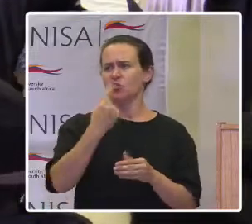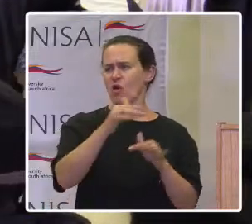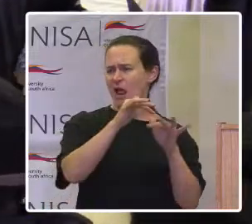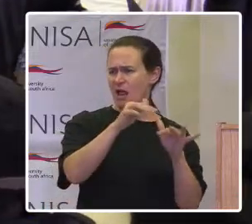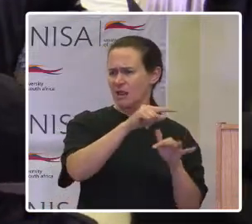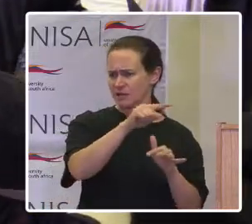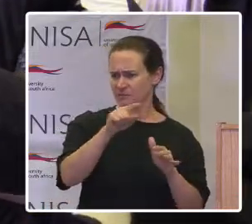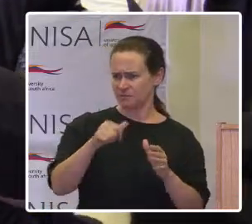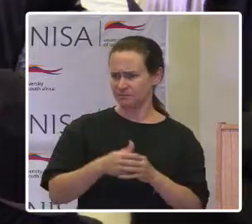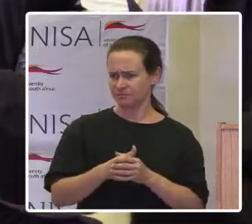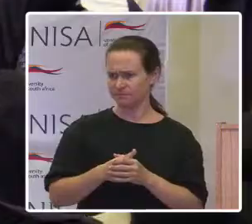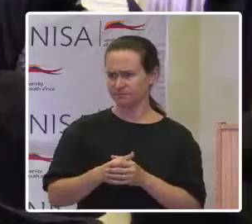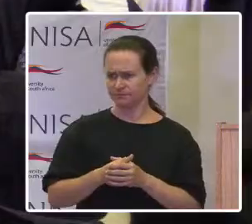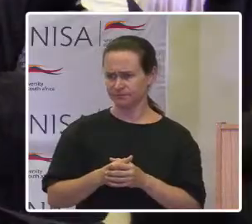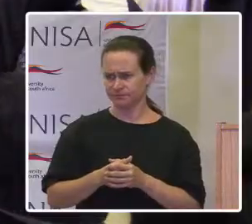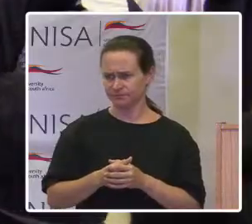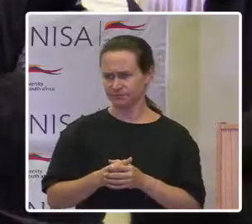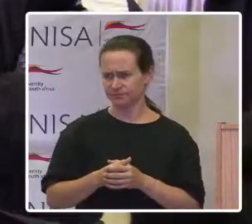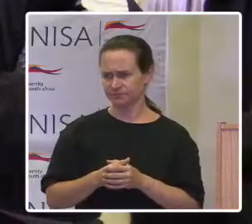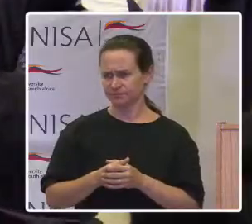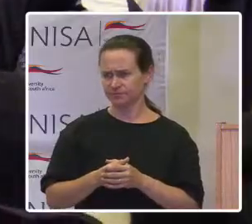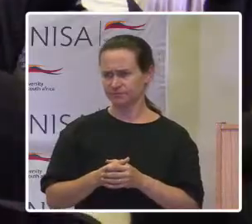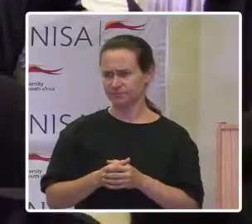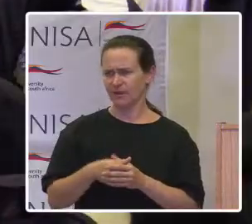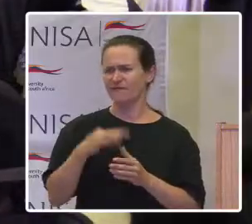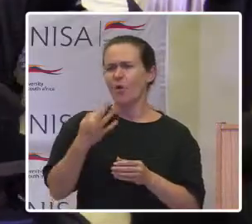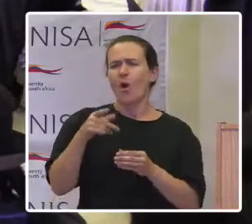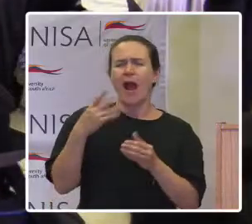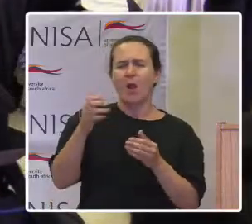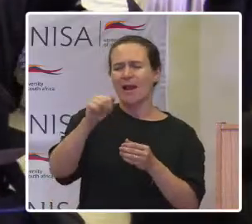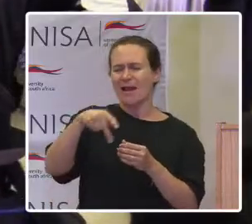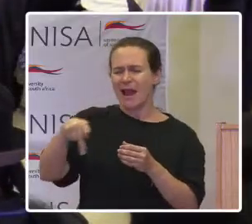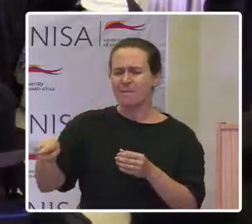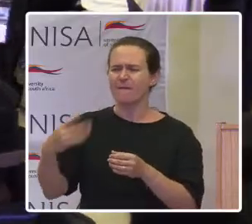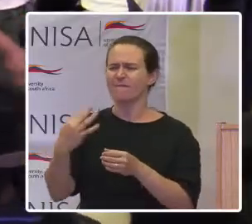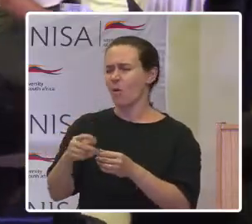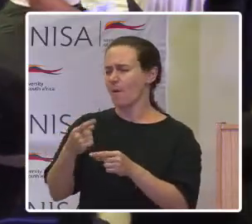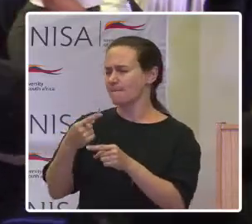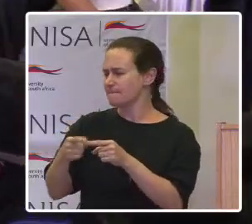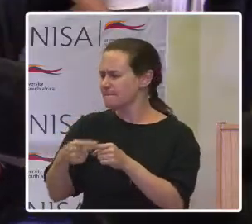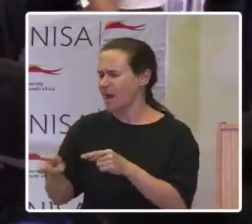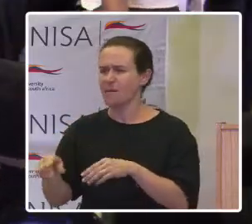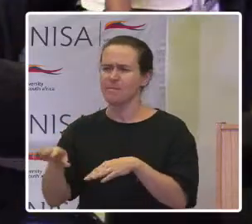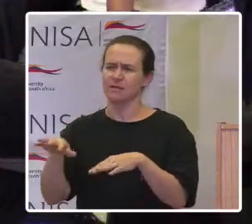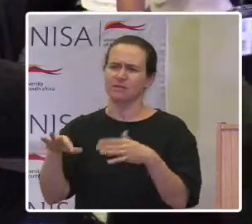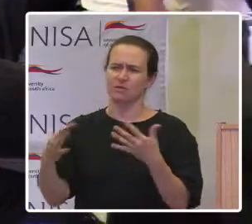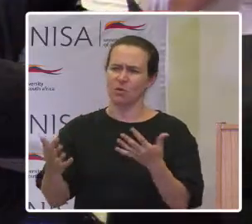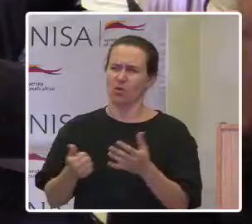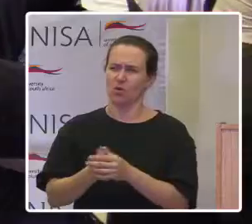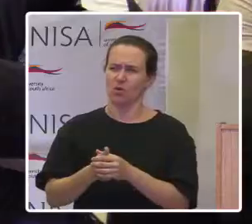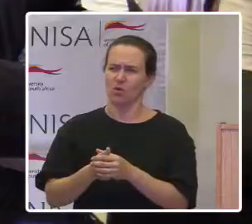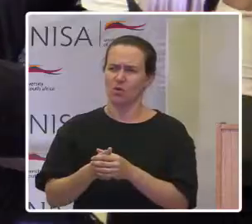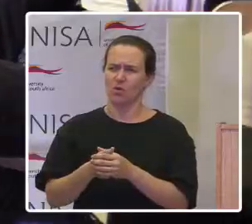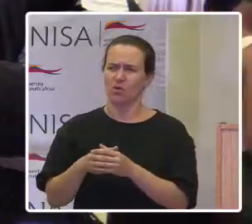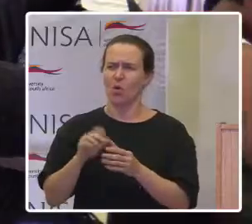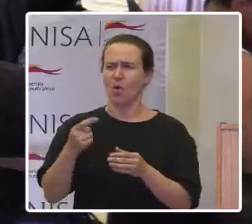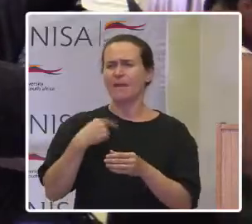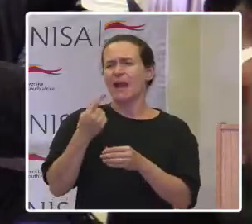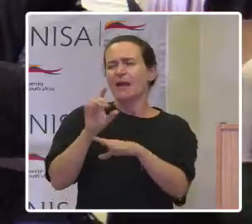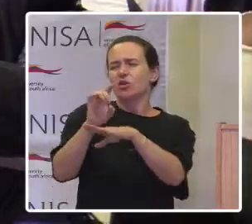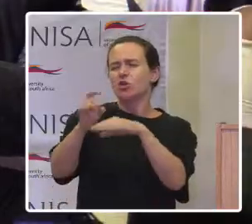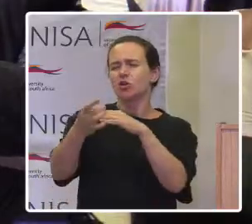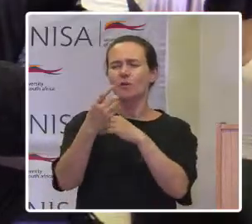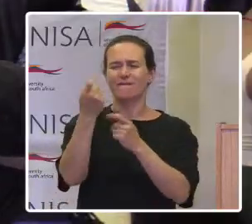we build an app for payments for people to access to Allah, or I consult with the financial